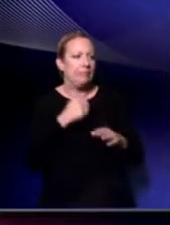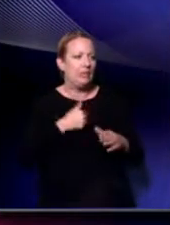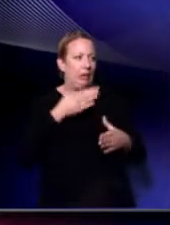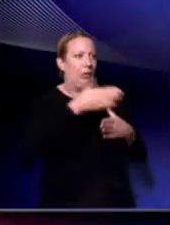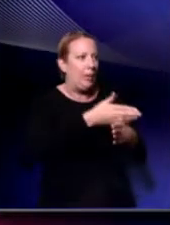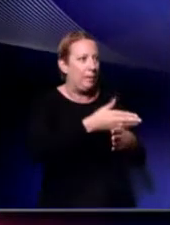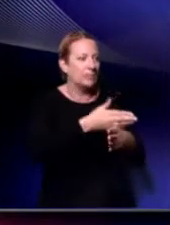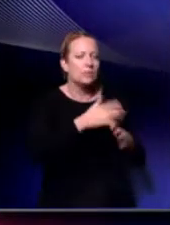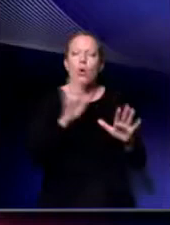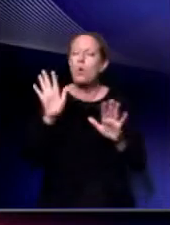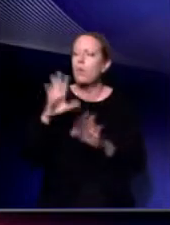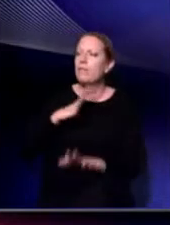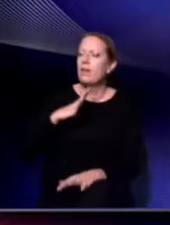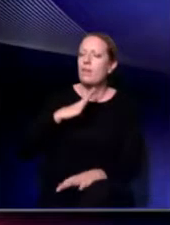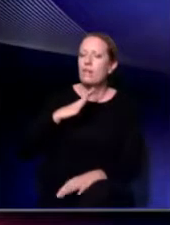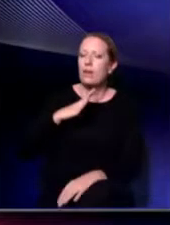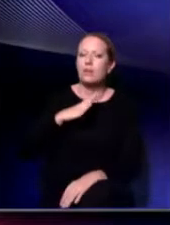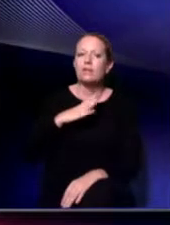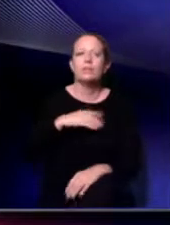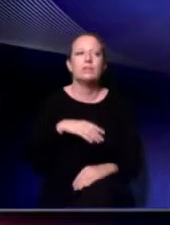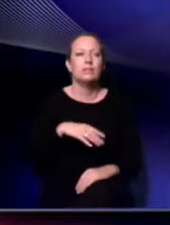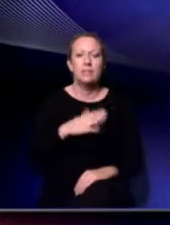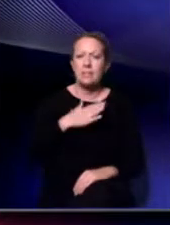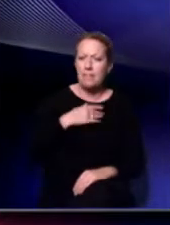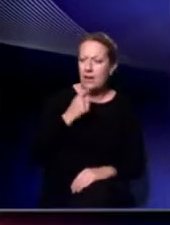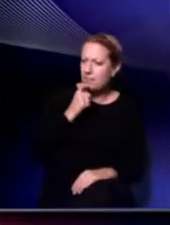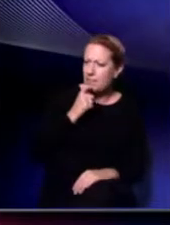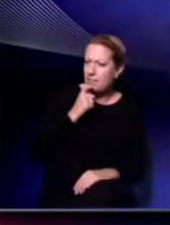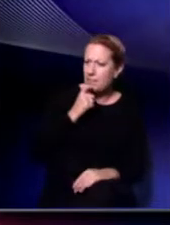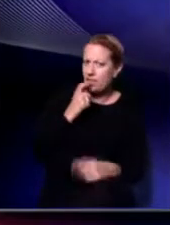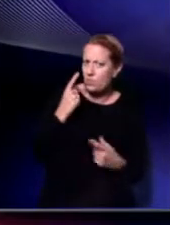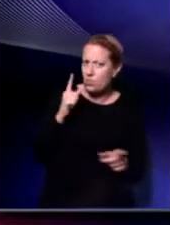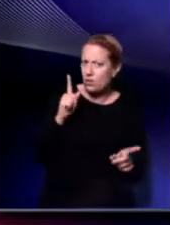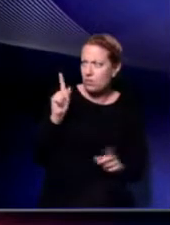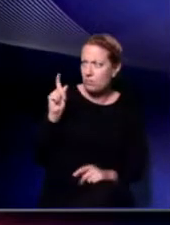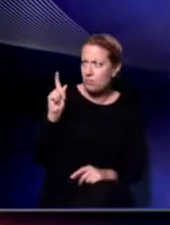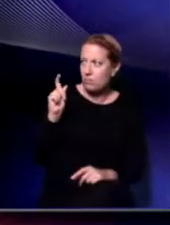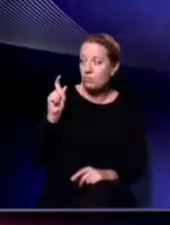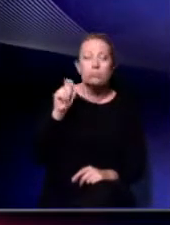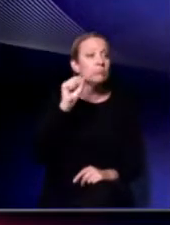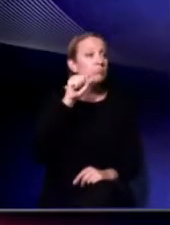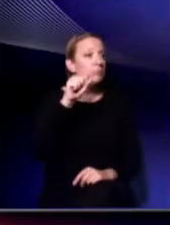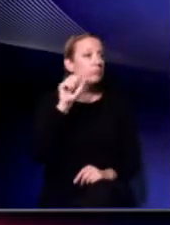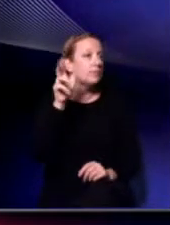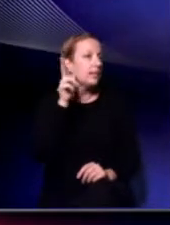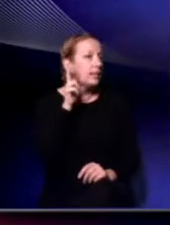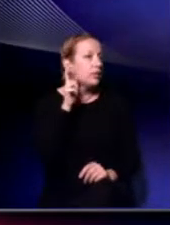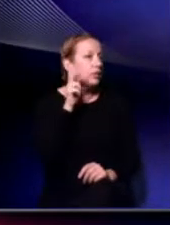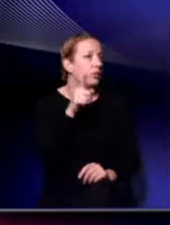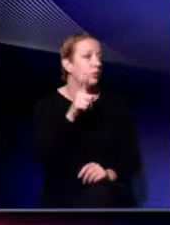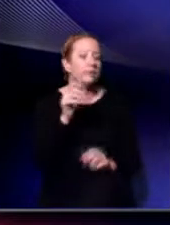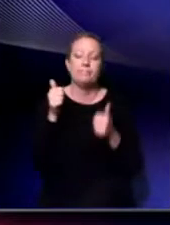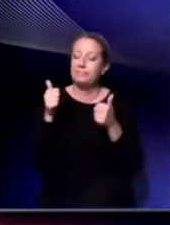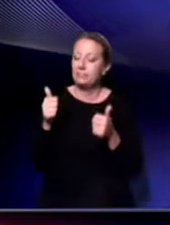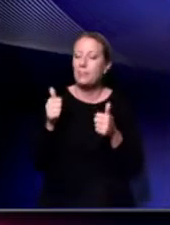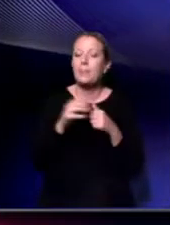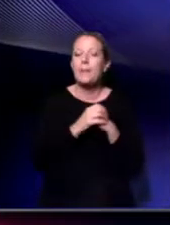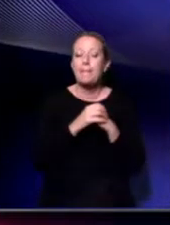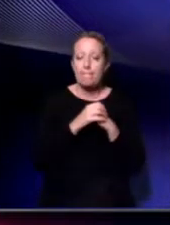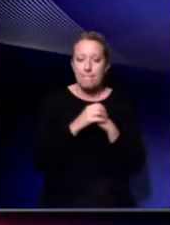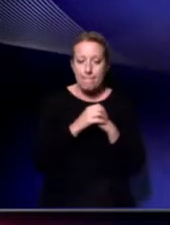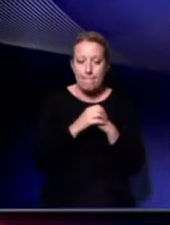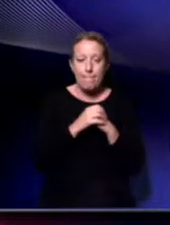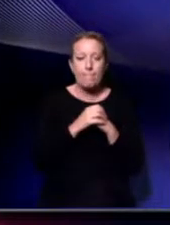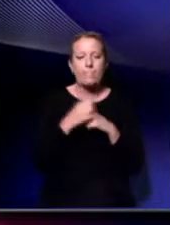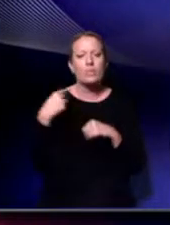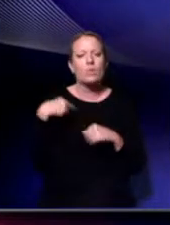issue. my microphone working? No. it is, I can hear you. Okay, fantastic. One of the things I think we